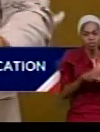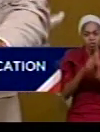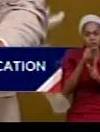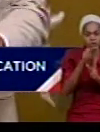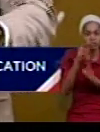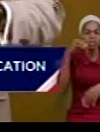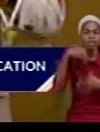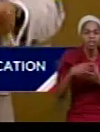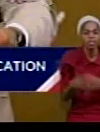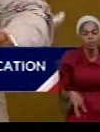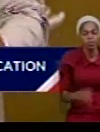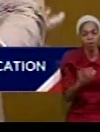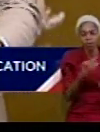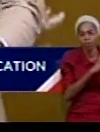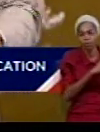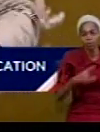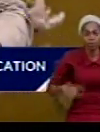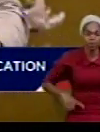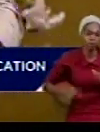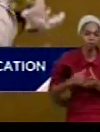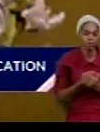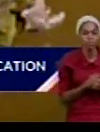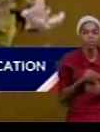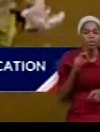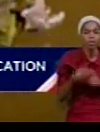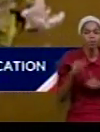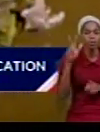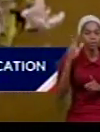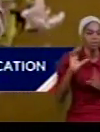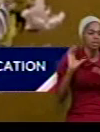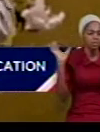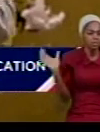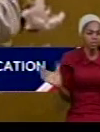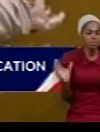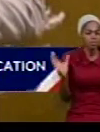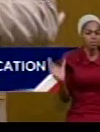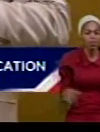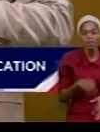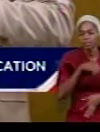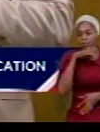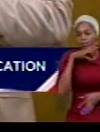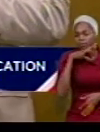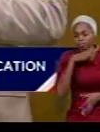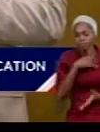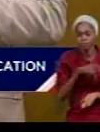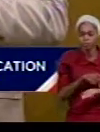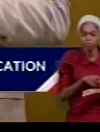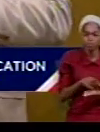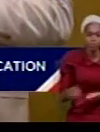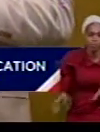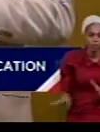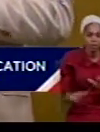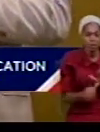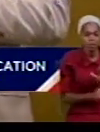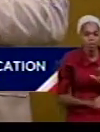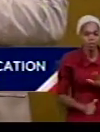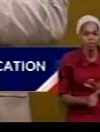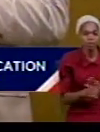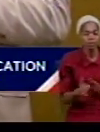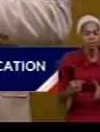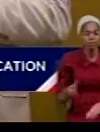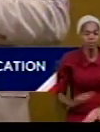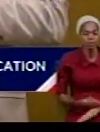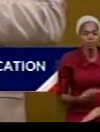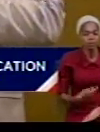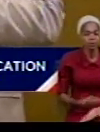under the gospel dispensation. Now, at our own time, are we to be selecting animals, clean and unclean? I